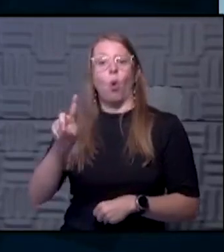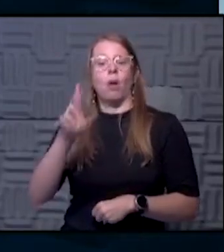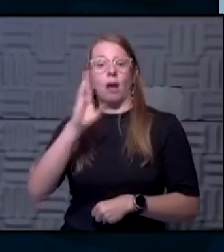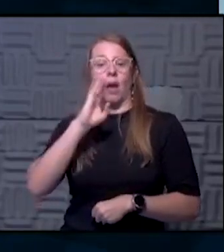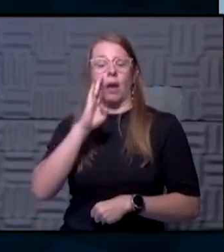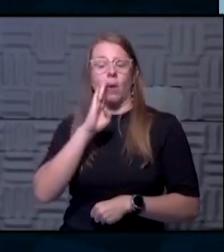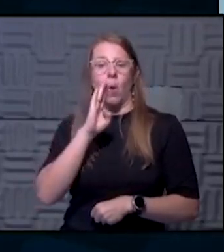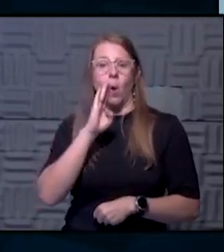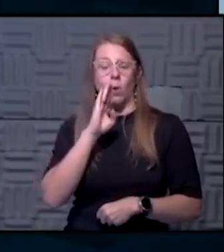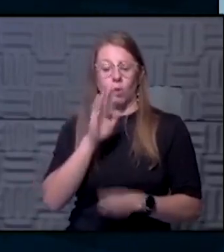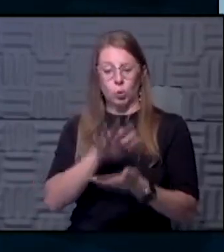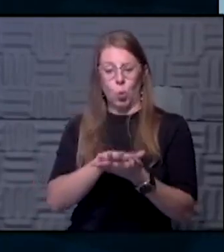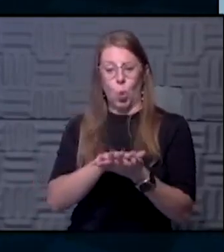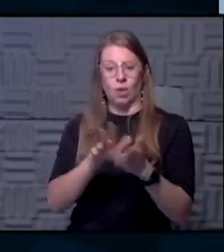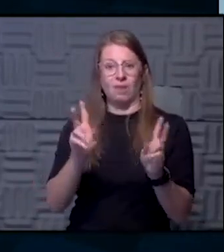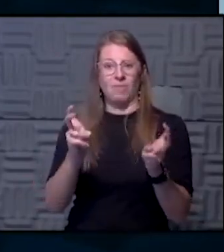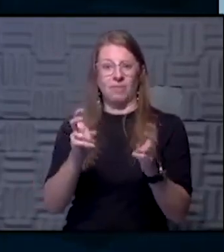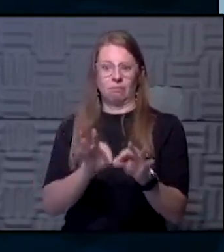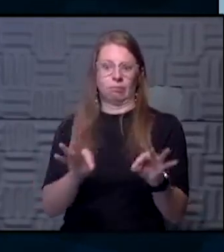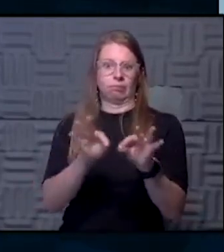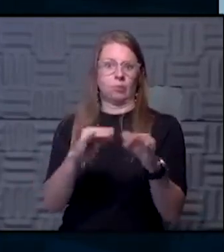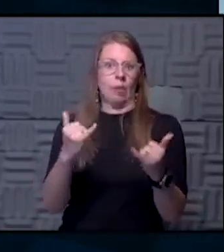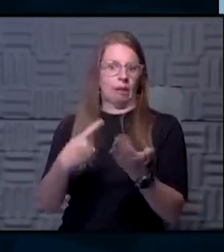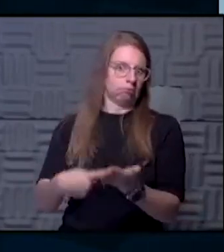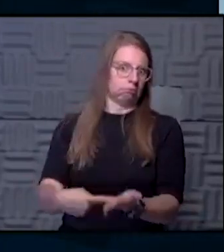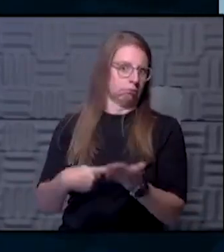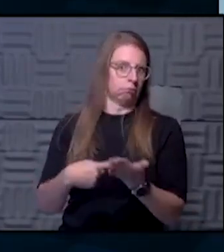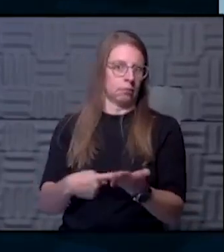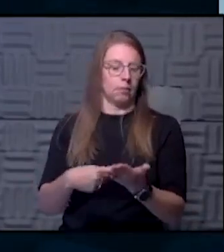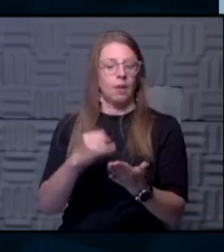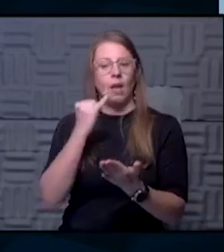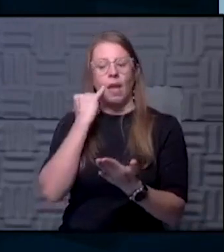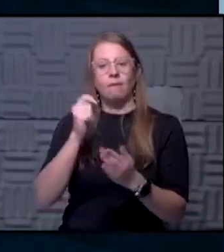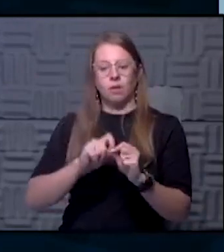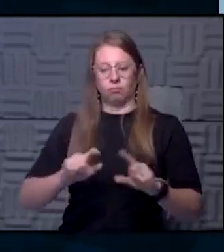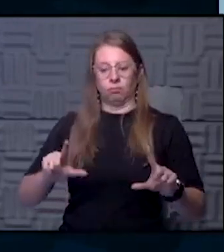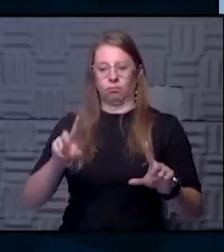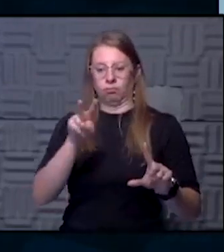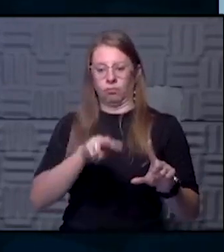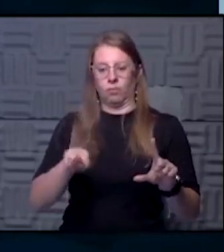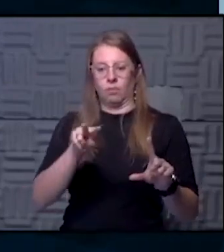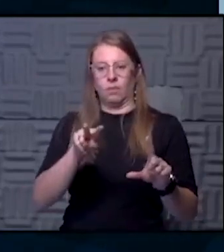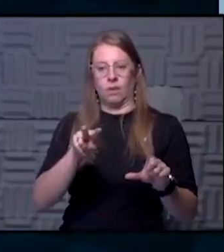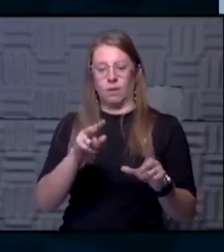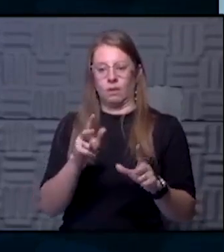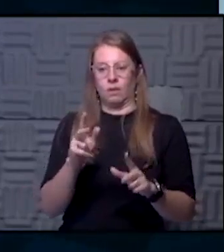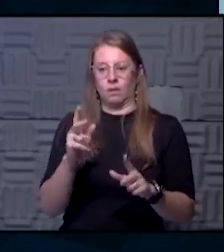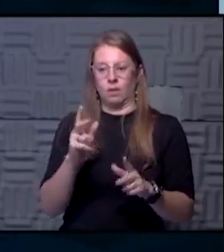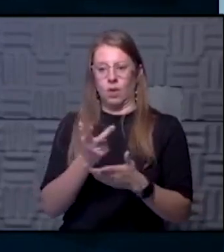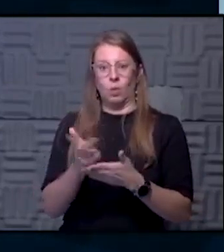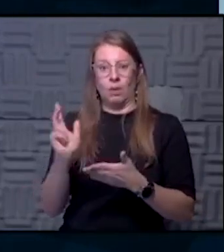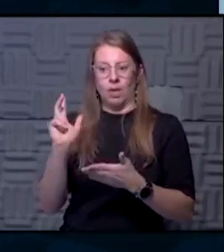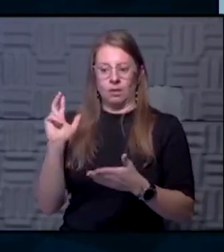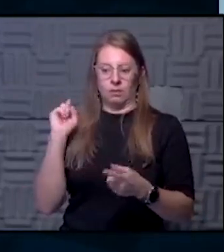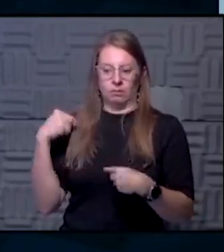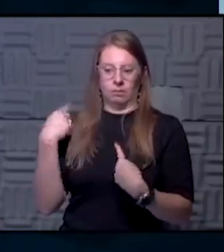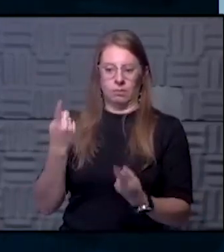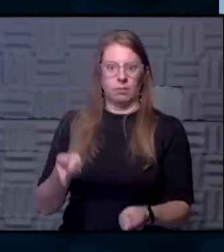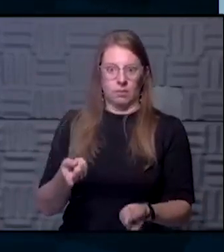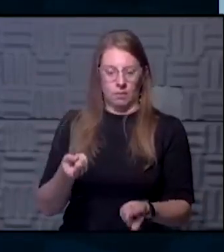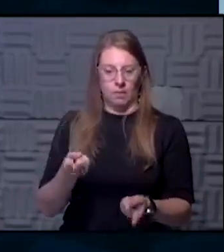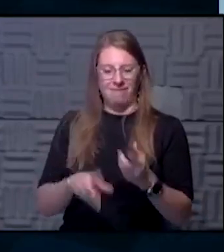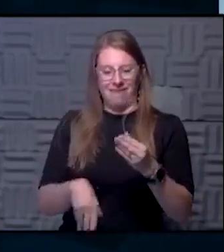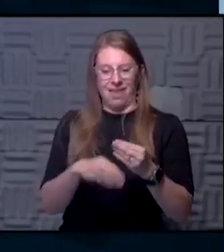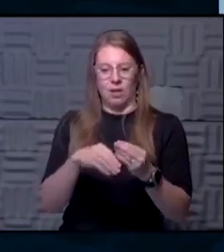important thing right now. If you go there, recently in the last 3 weeks, we added a